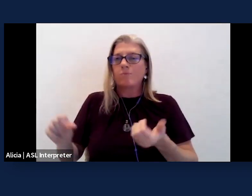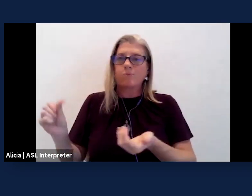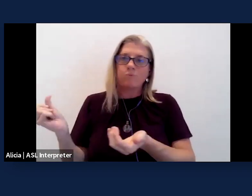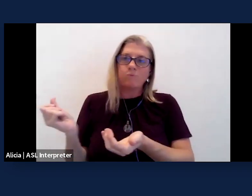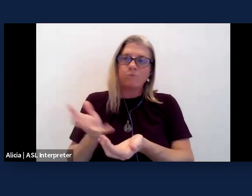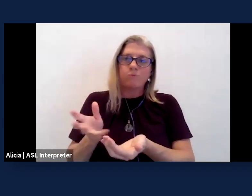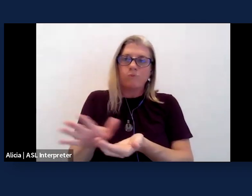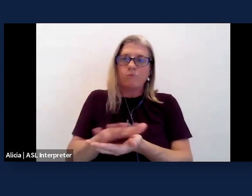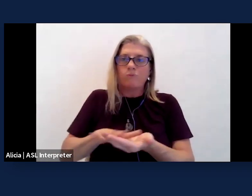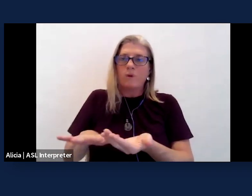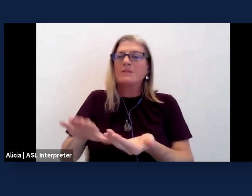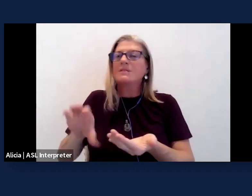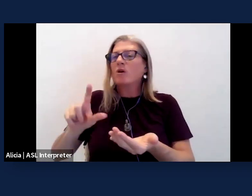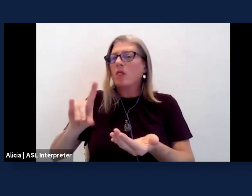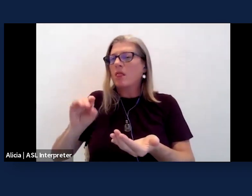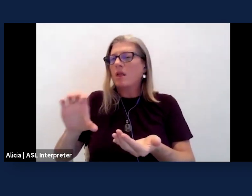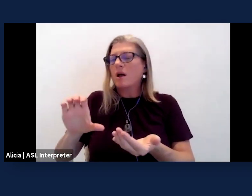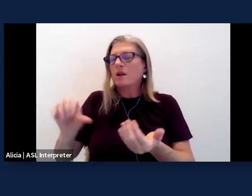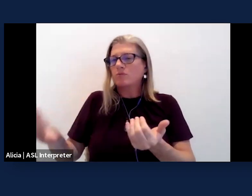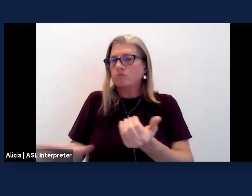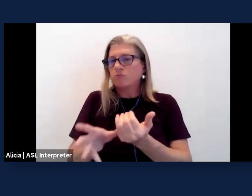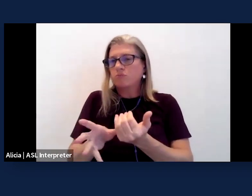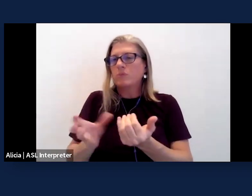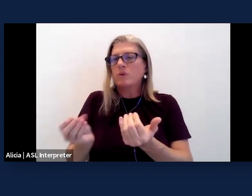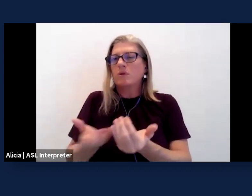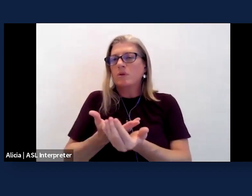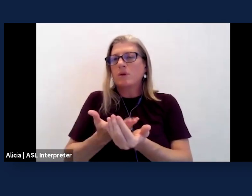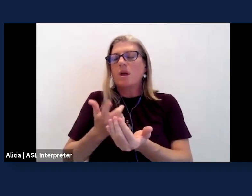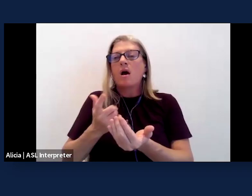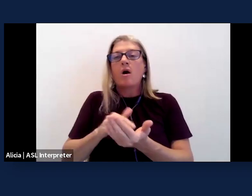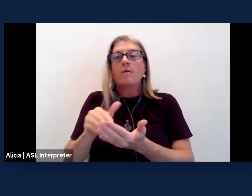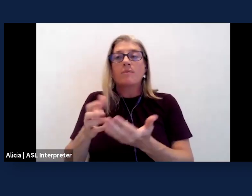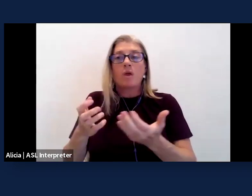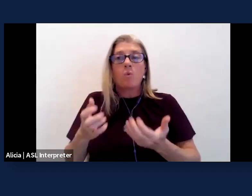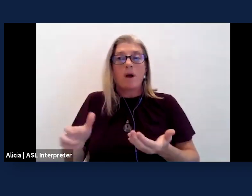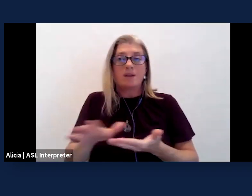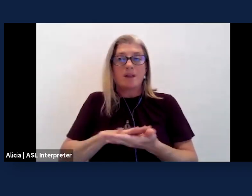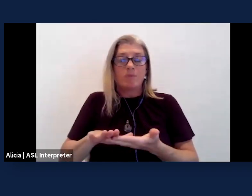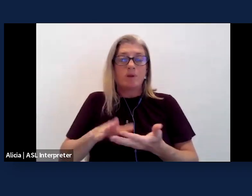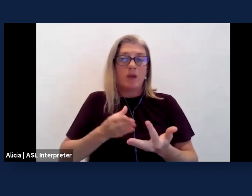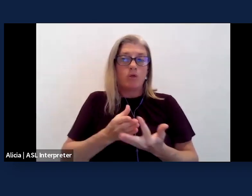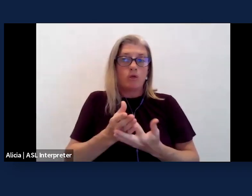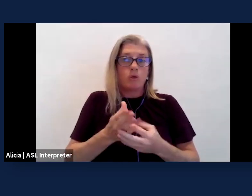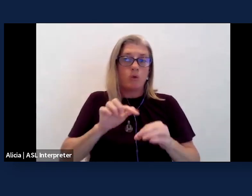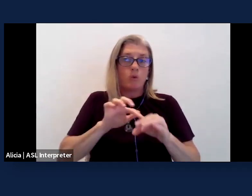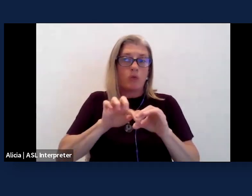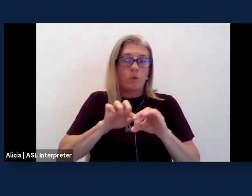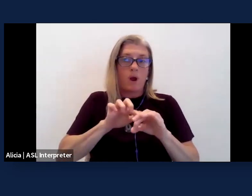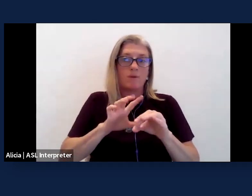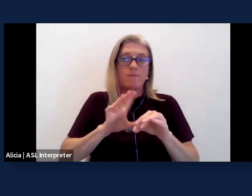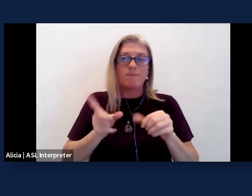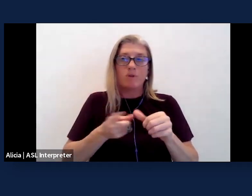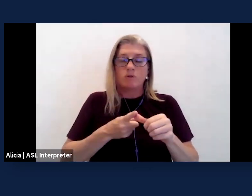almost like a colonic. And so oftentimes people want to empty through their rectum first. Okay.